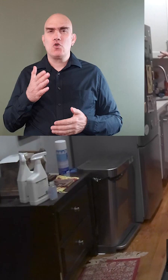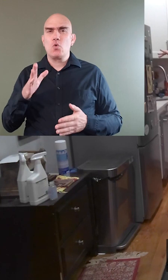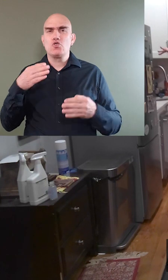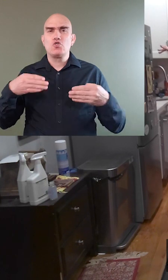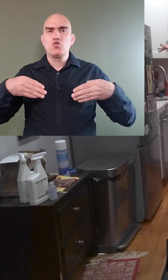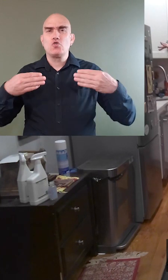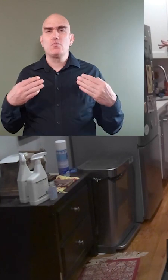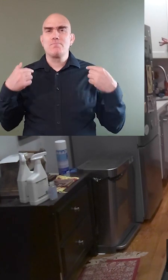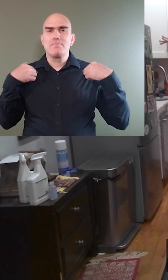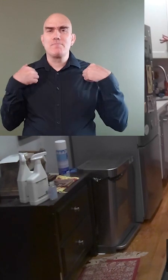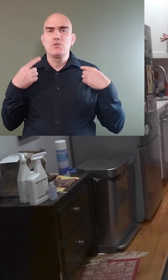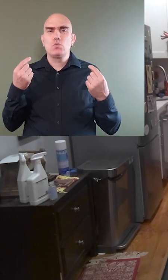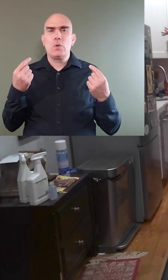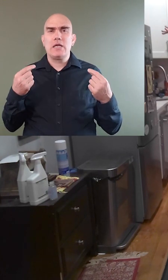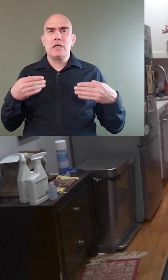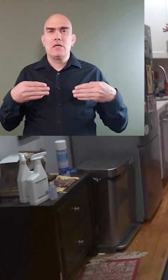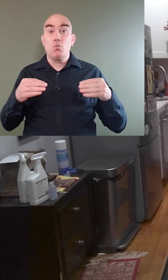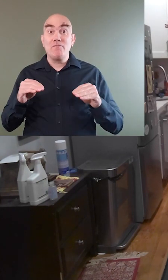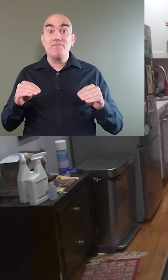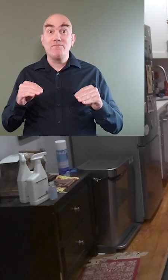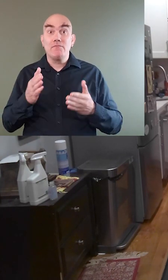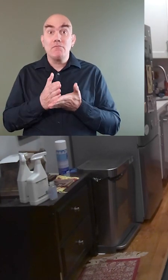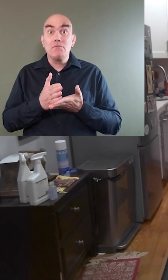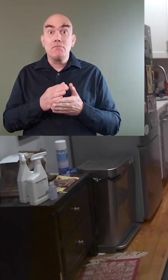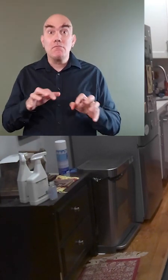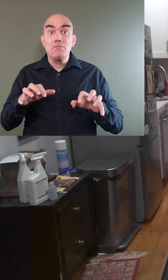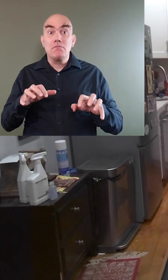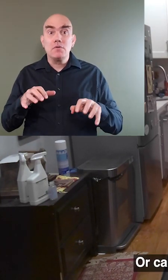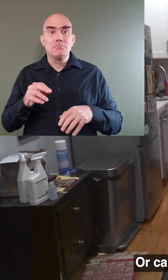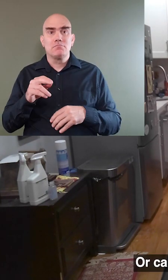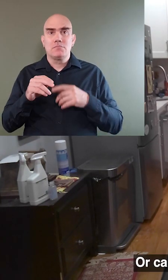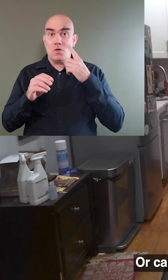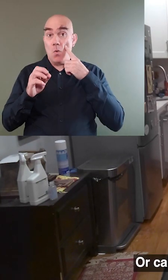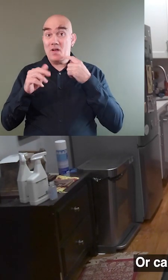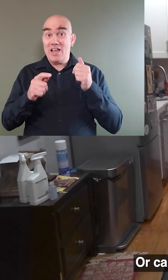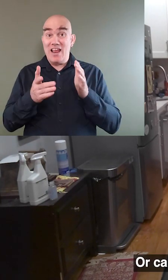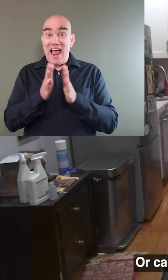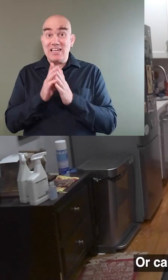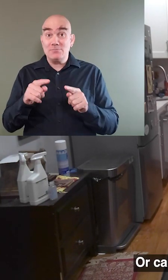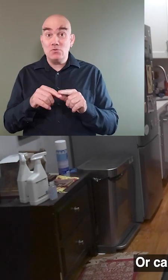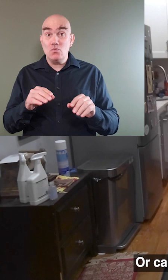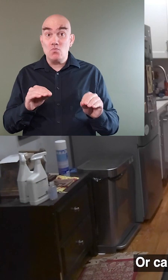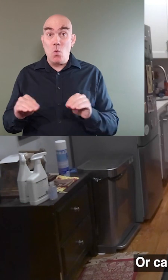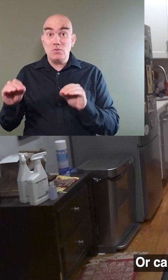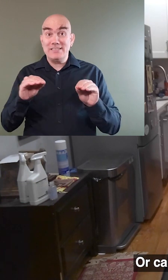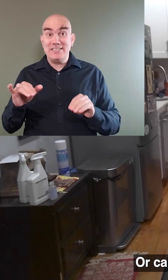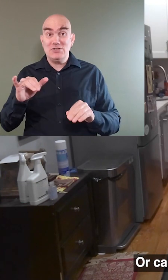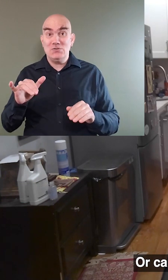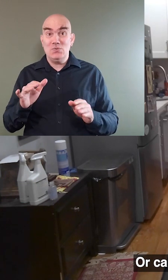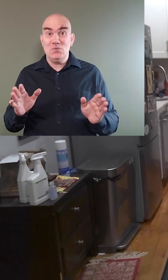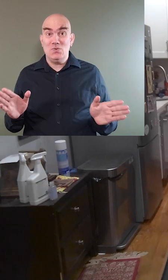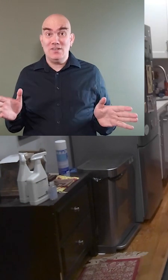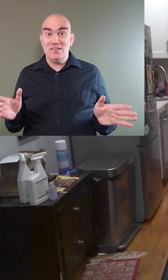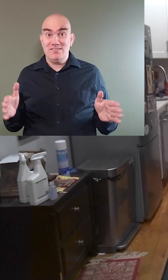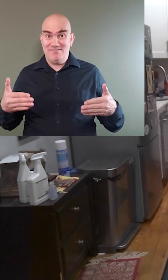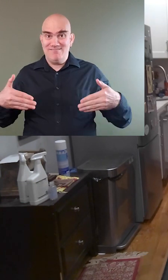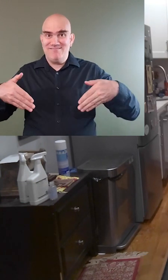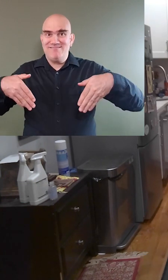What are your shoulder blades doing? Are they still? Or can you ask them to rotate too?